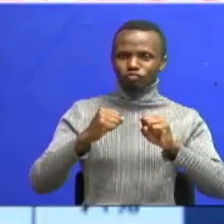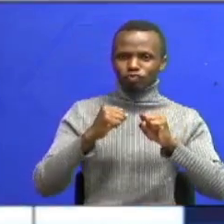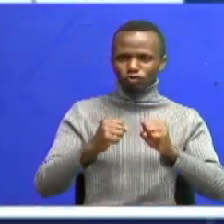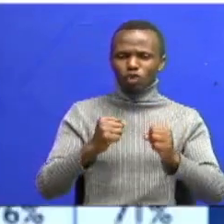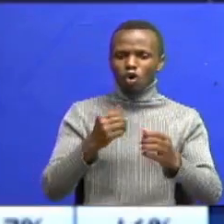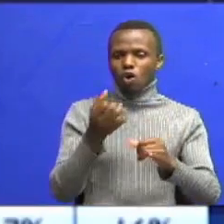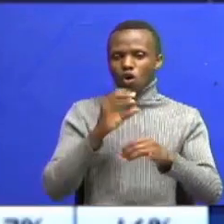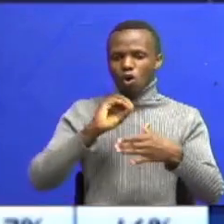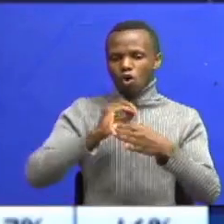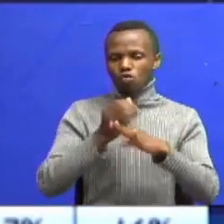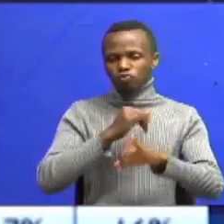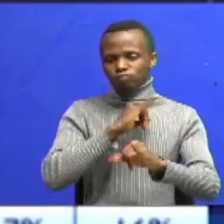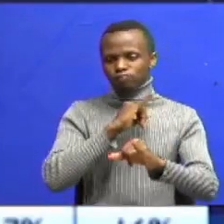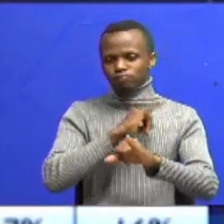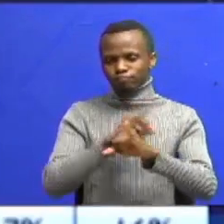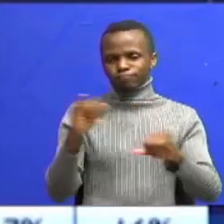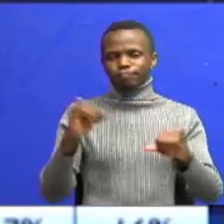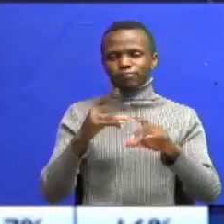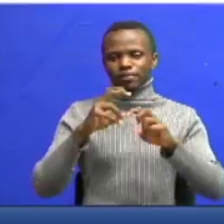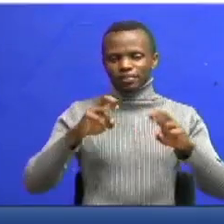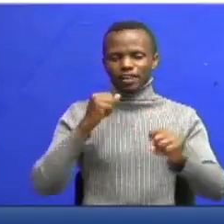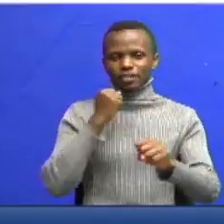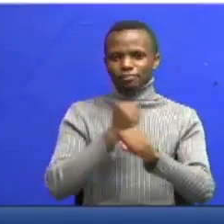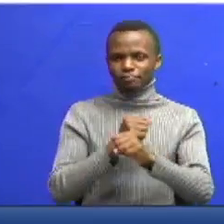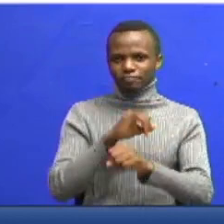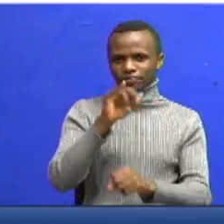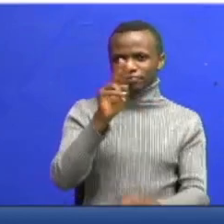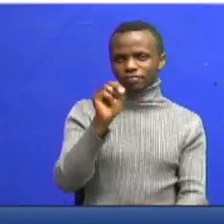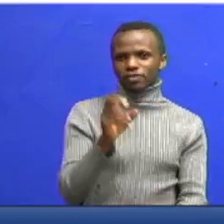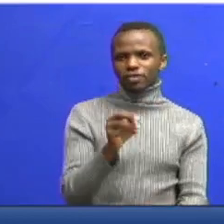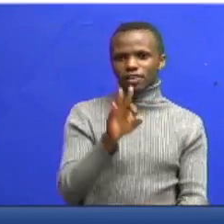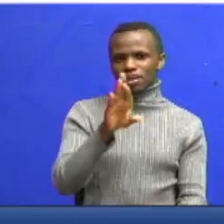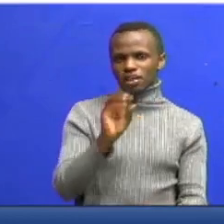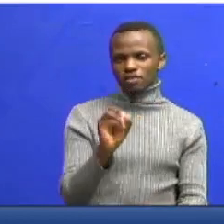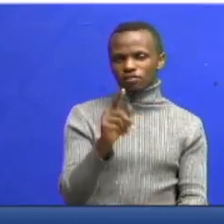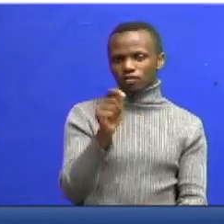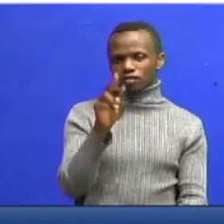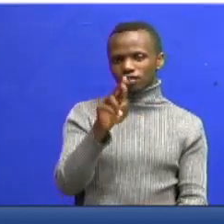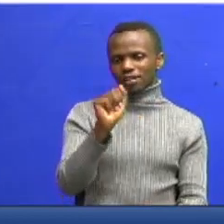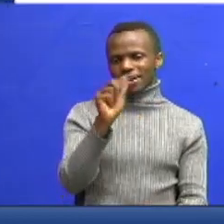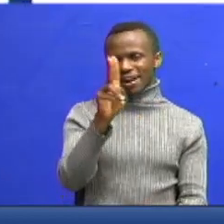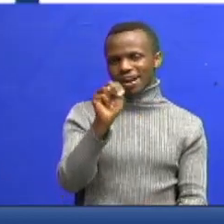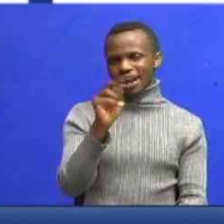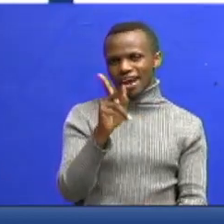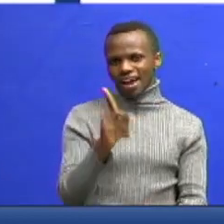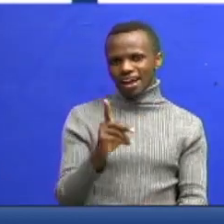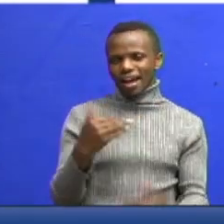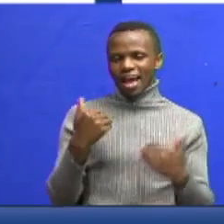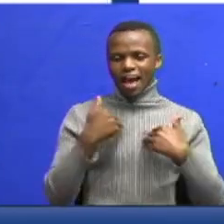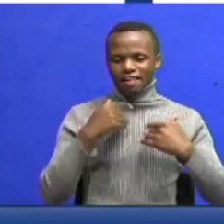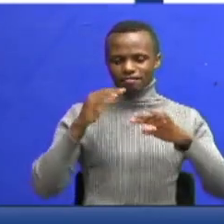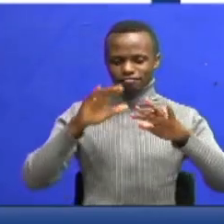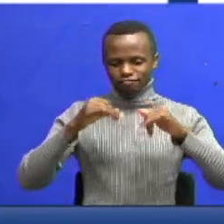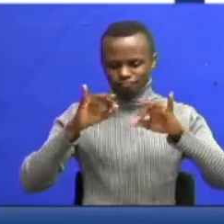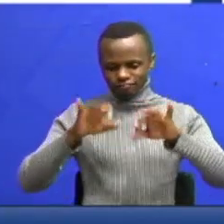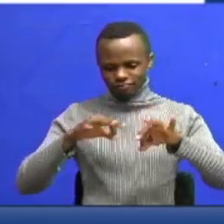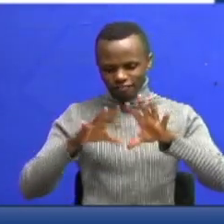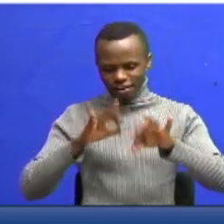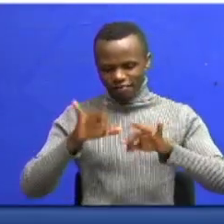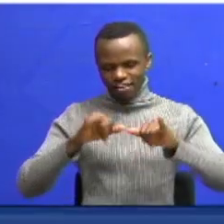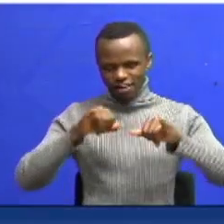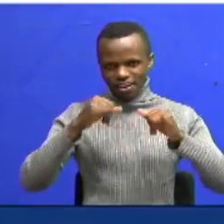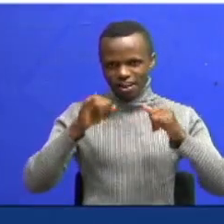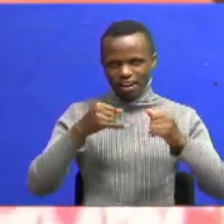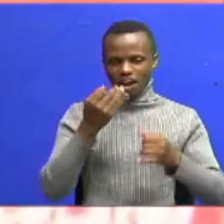of a research study. Trends for Insights for Africa and InfoTrack have come up with similar findings regarding the perception of the